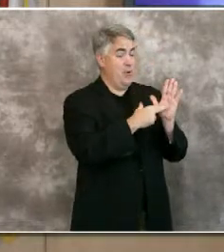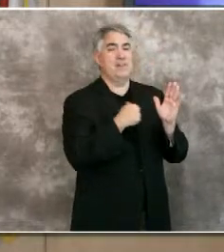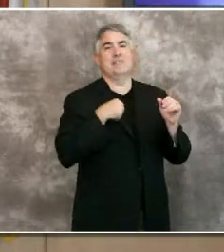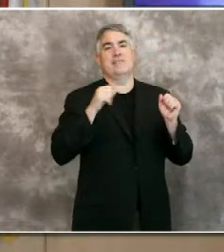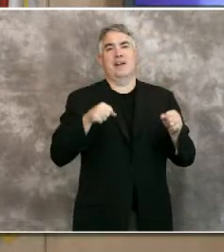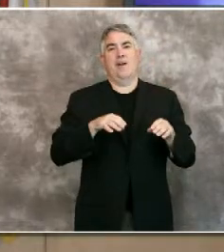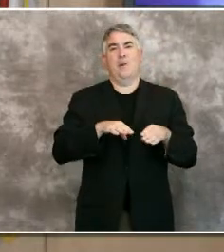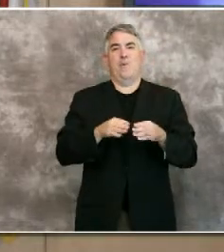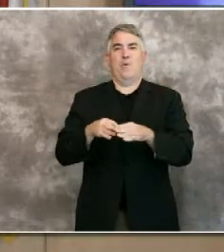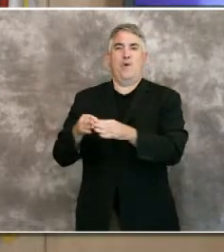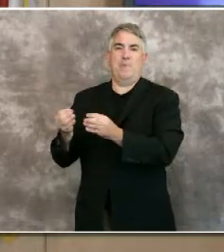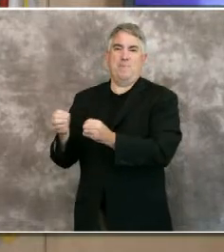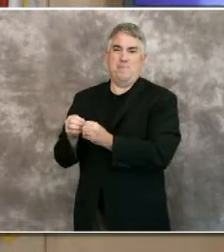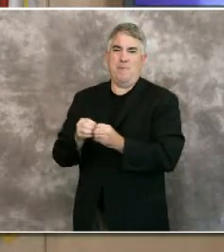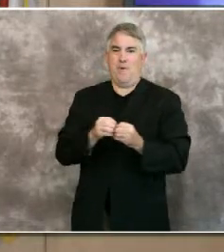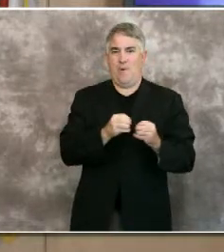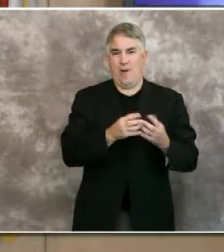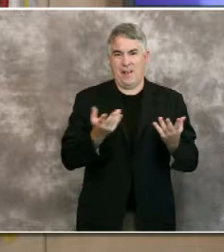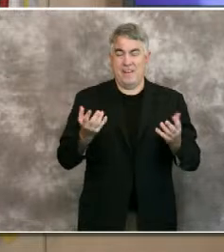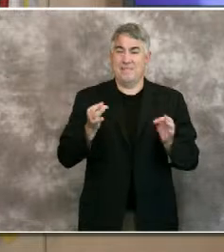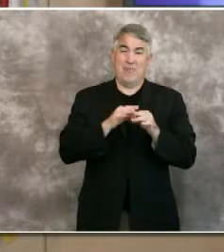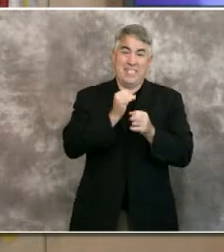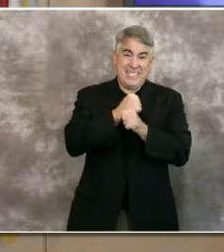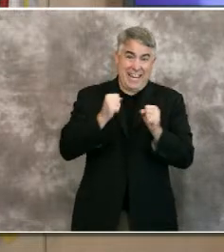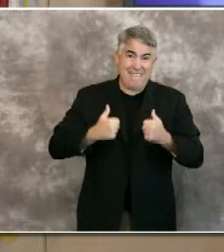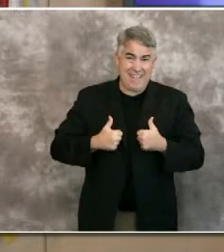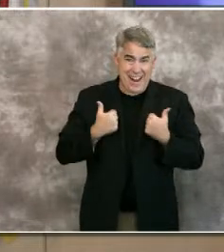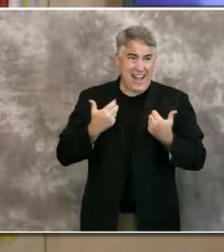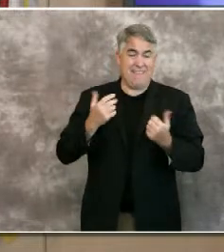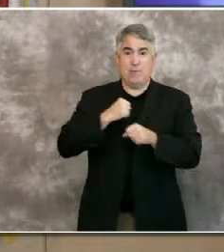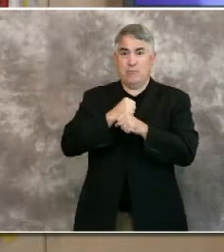us to save lives and preserve the integrity of our healthcare system. And so we